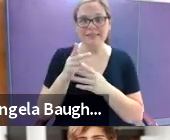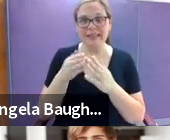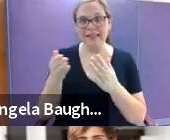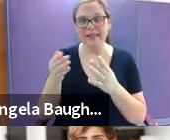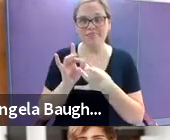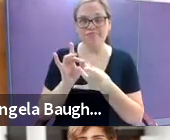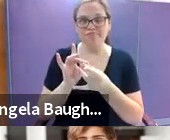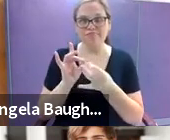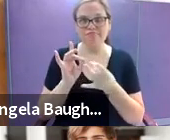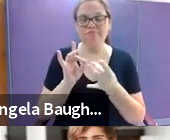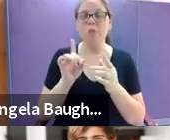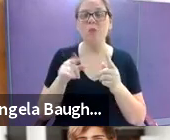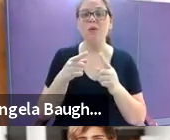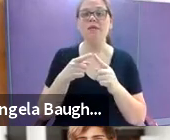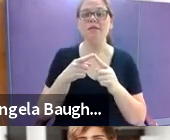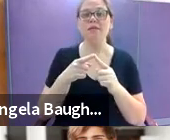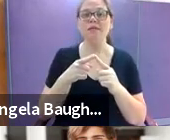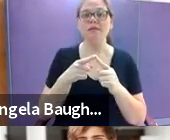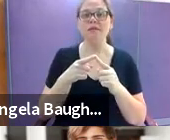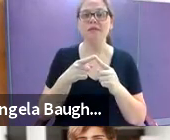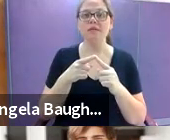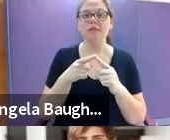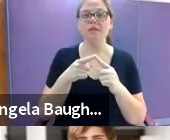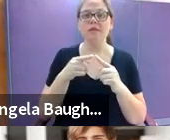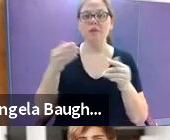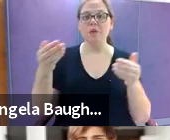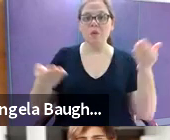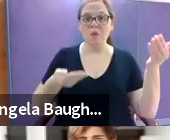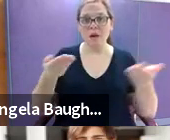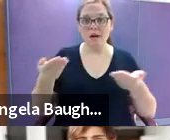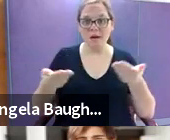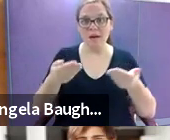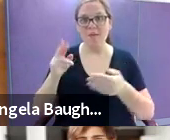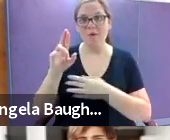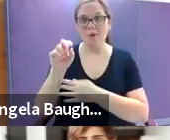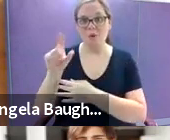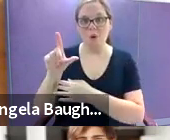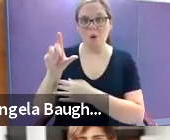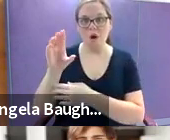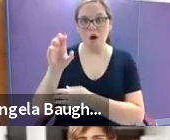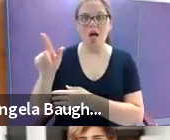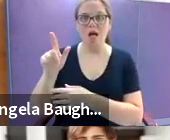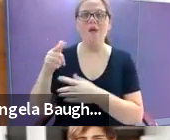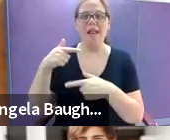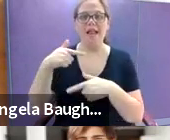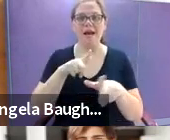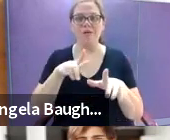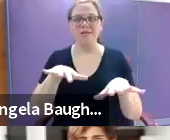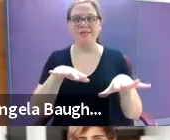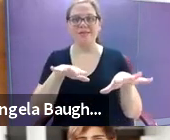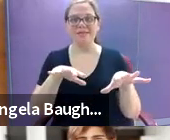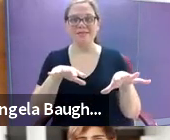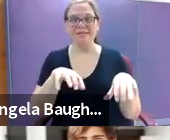point, for the welcome and roll call, so then you'll take over from there. I know.